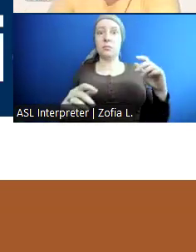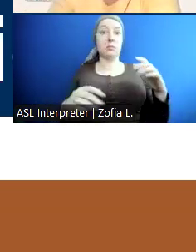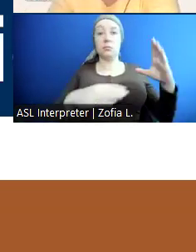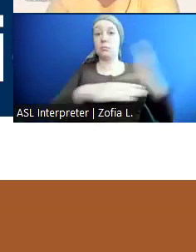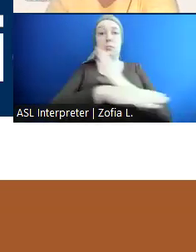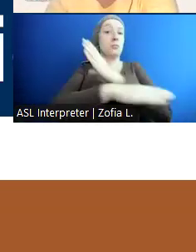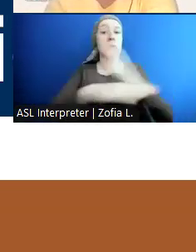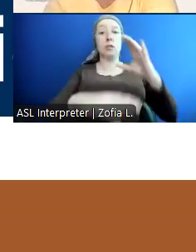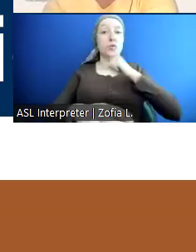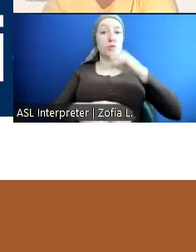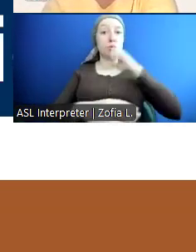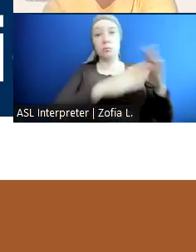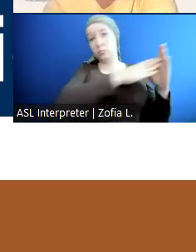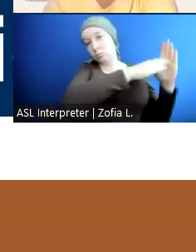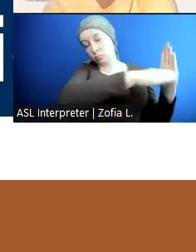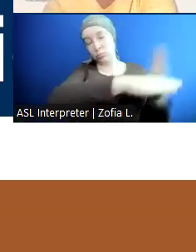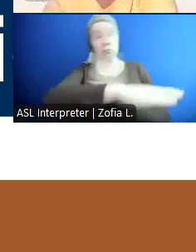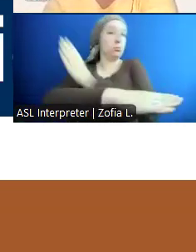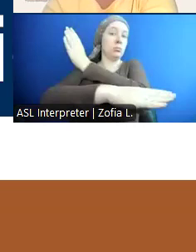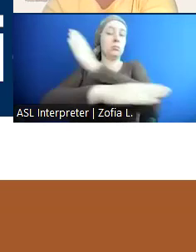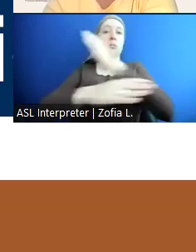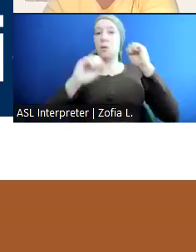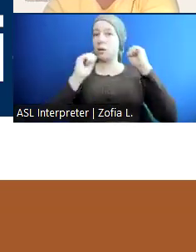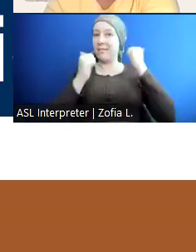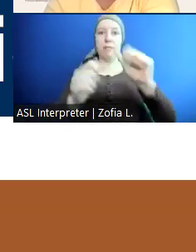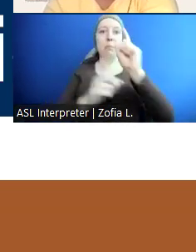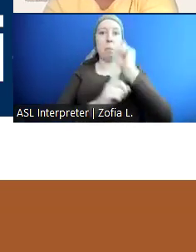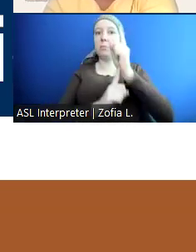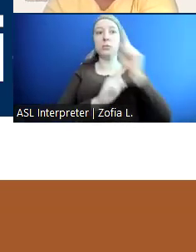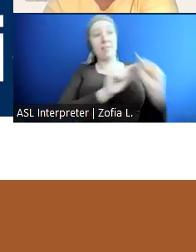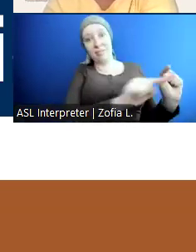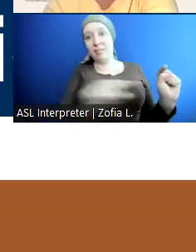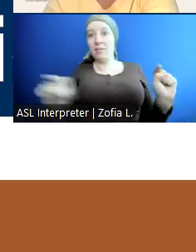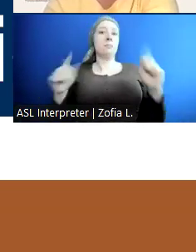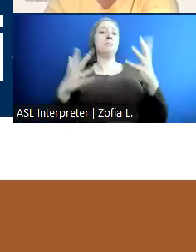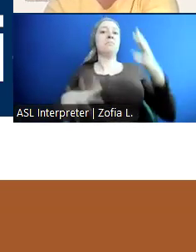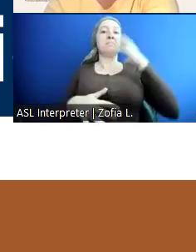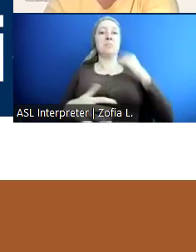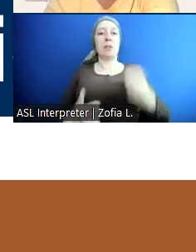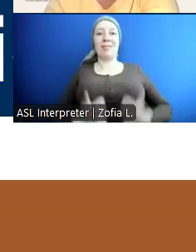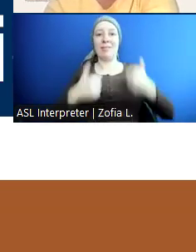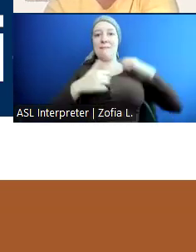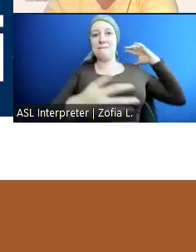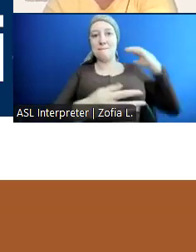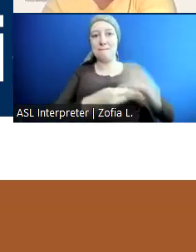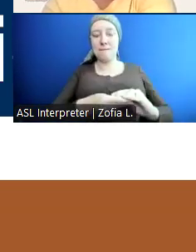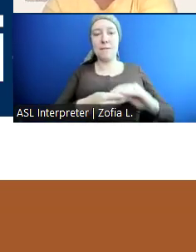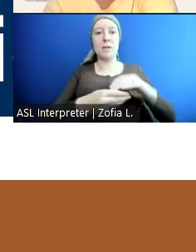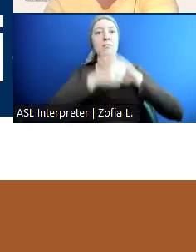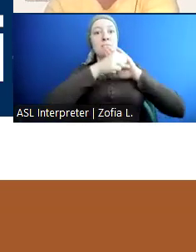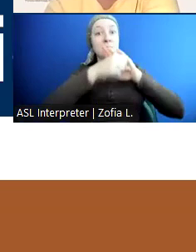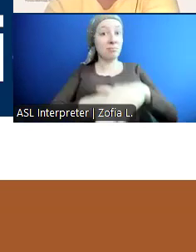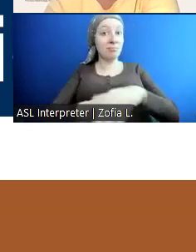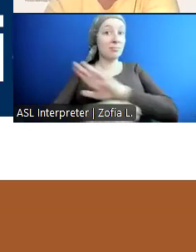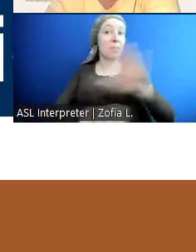all moments. And there's they have experienced a lifetime of oppression in